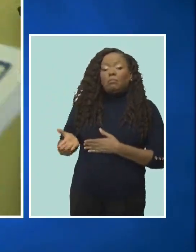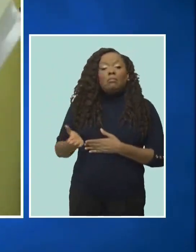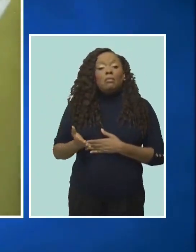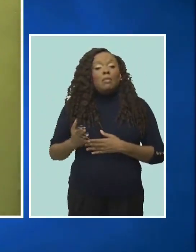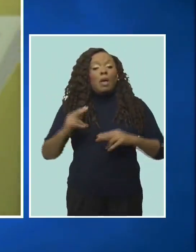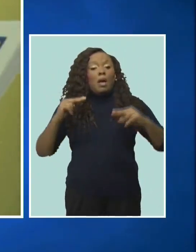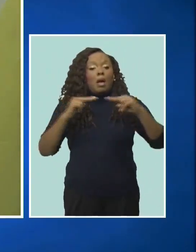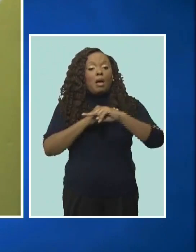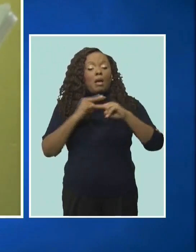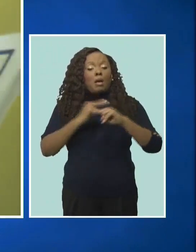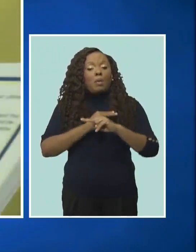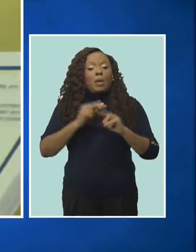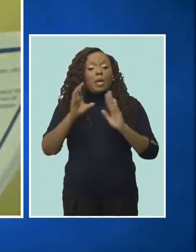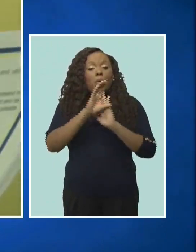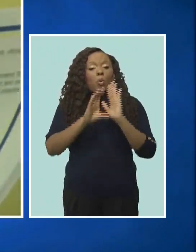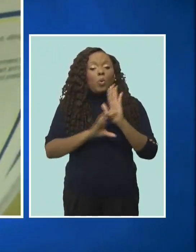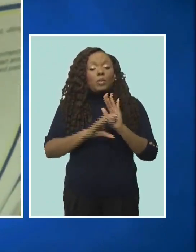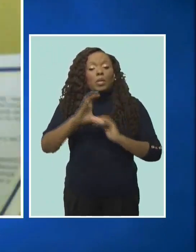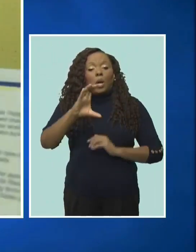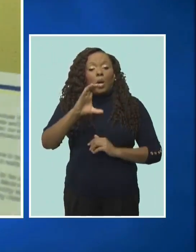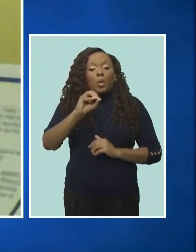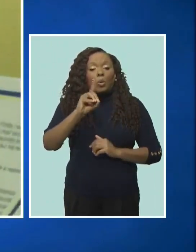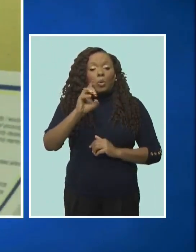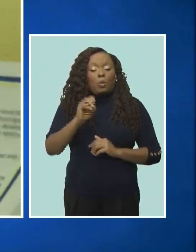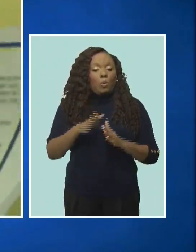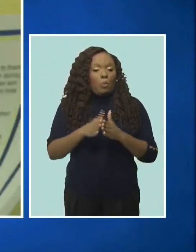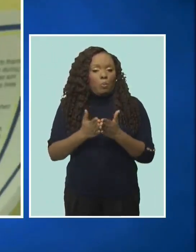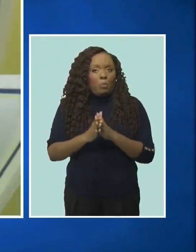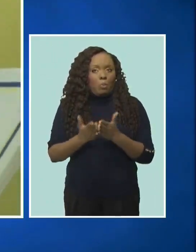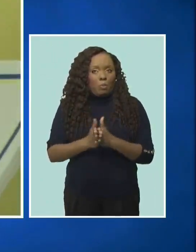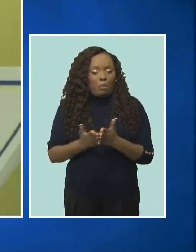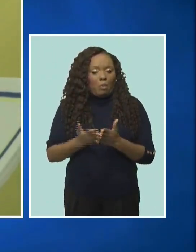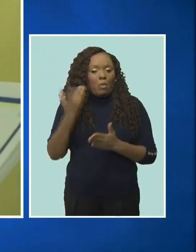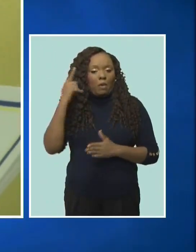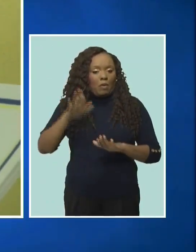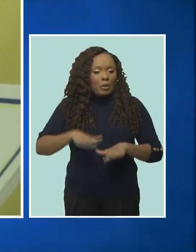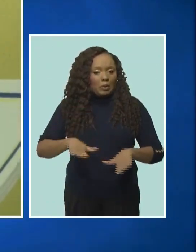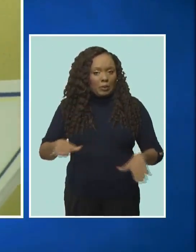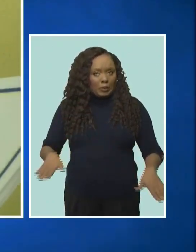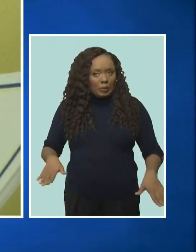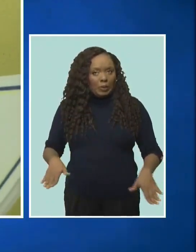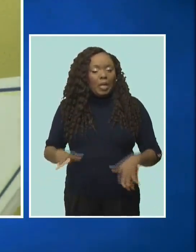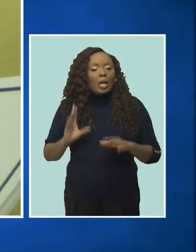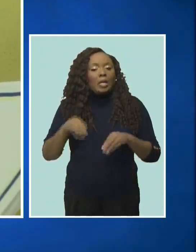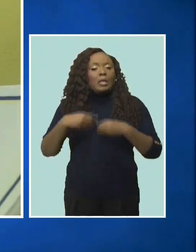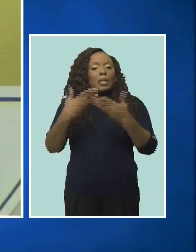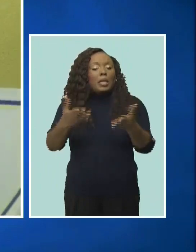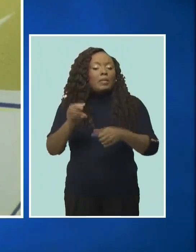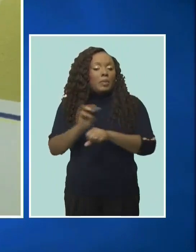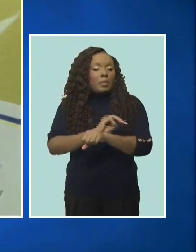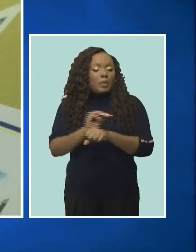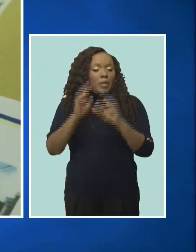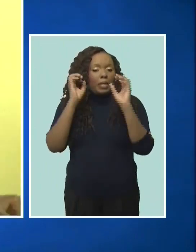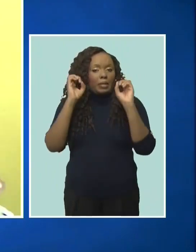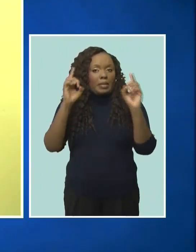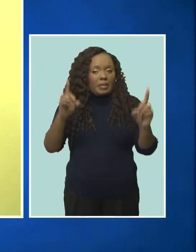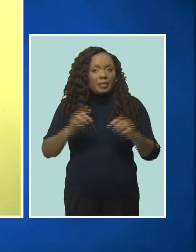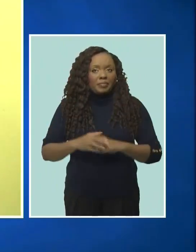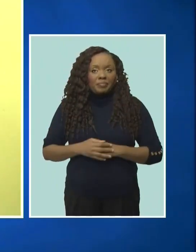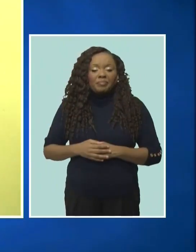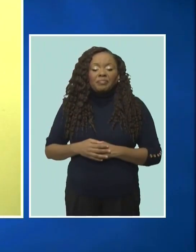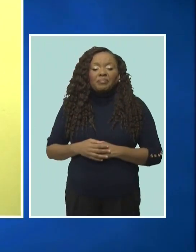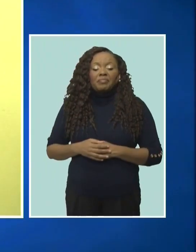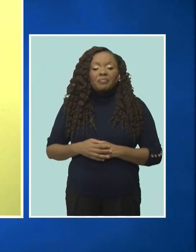highway code book with a focus on road safety practices among school-aged children to the Ministry of Education. The Ministry